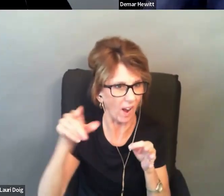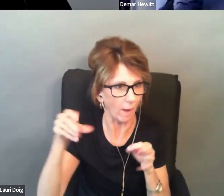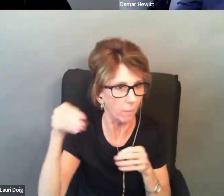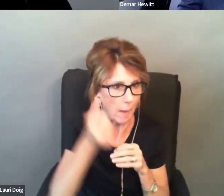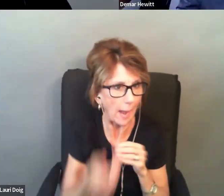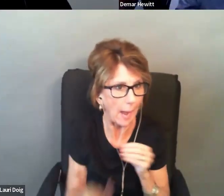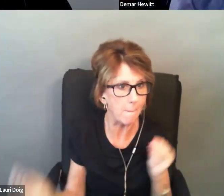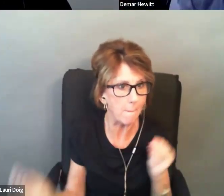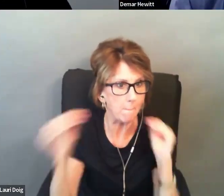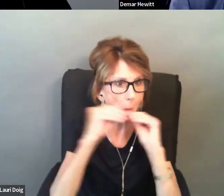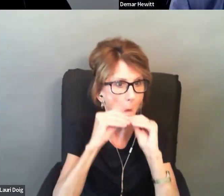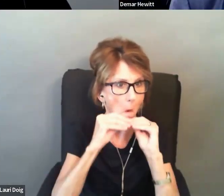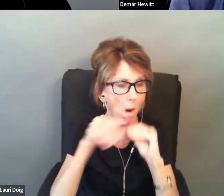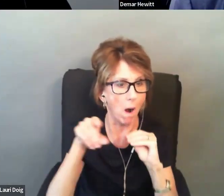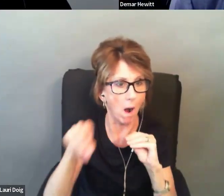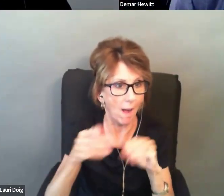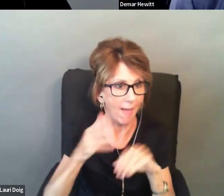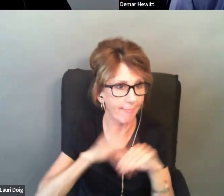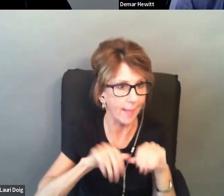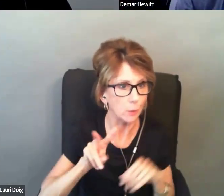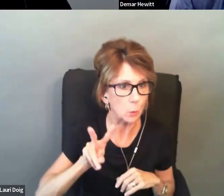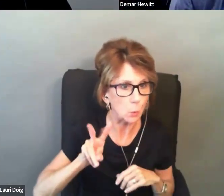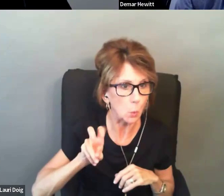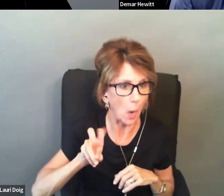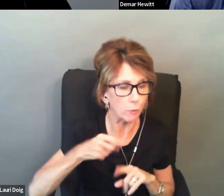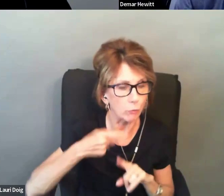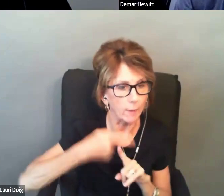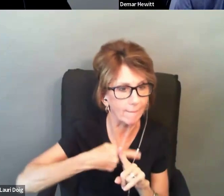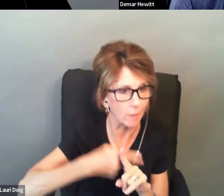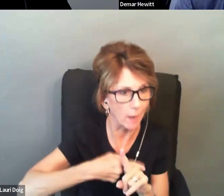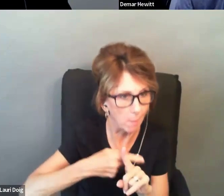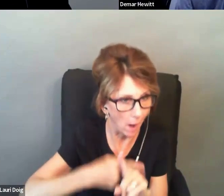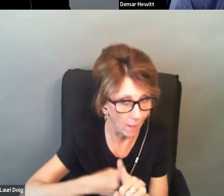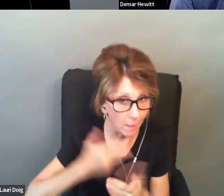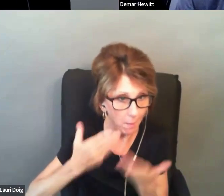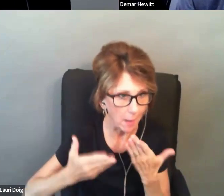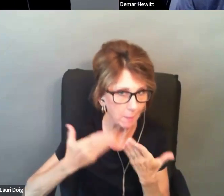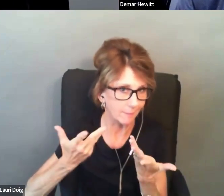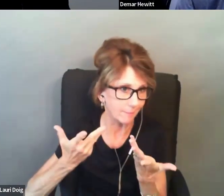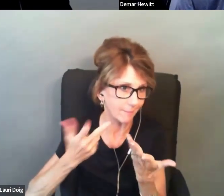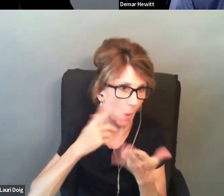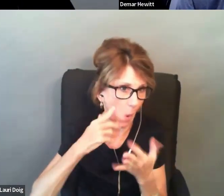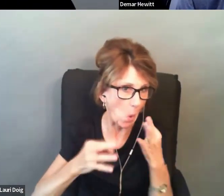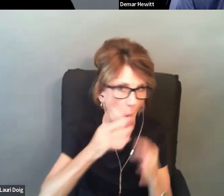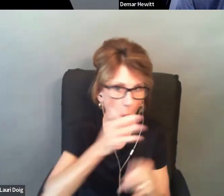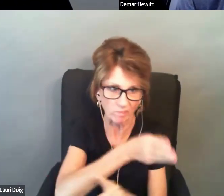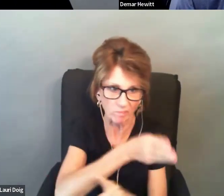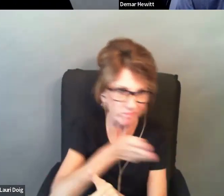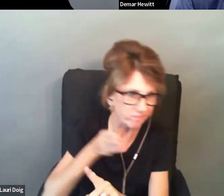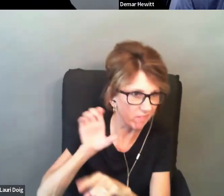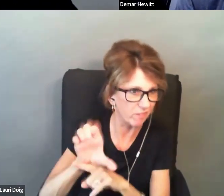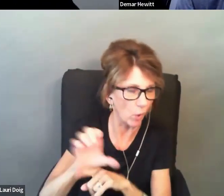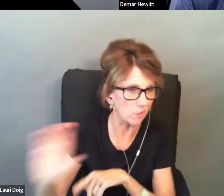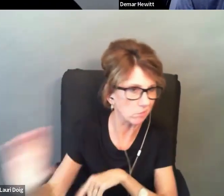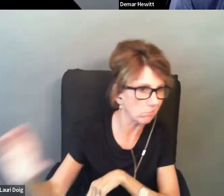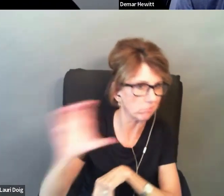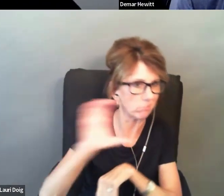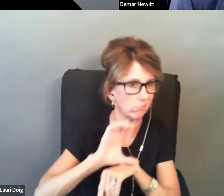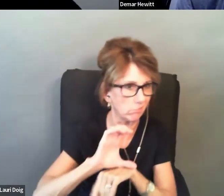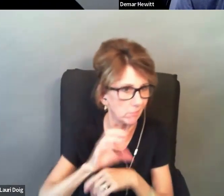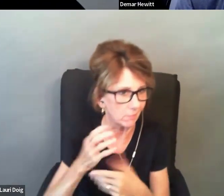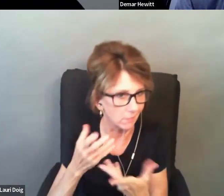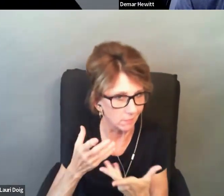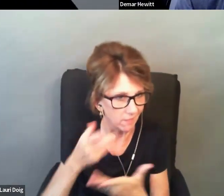that $200 that they'll be losing per month. Thank you. So the next